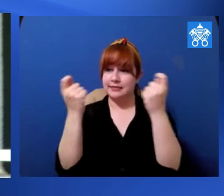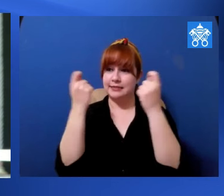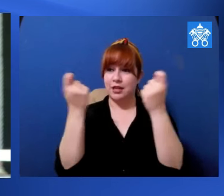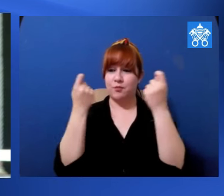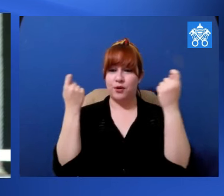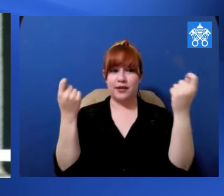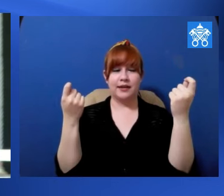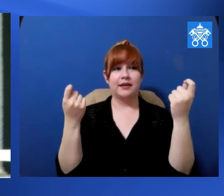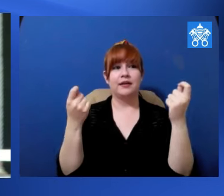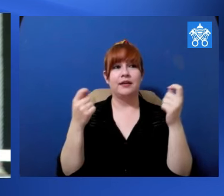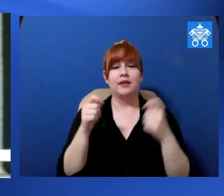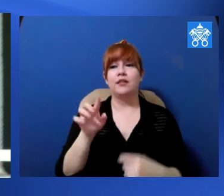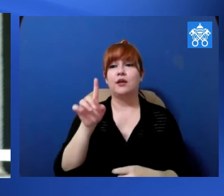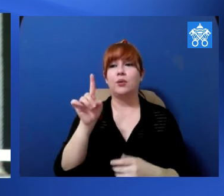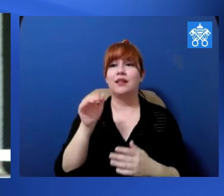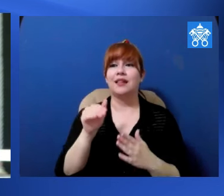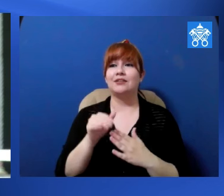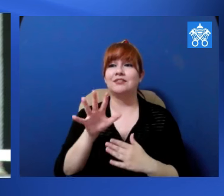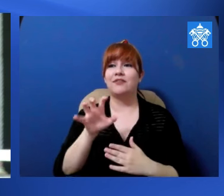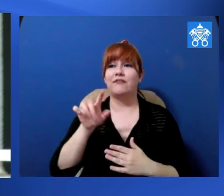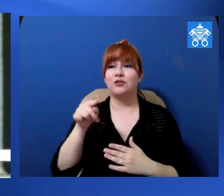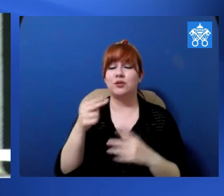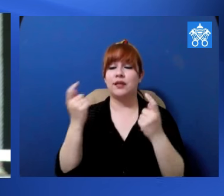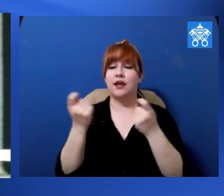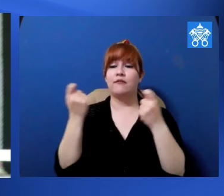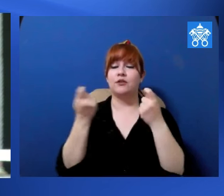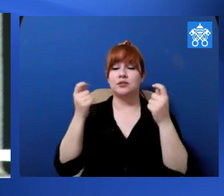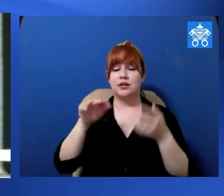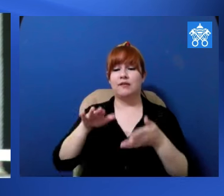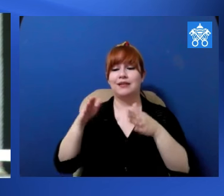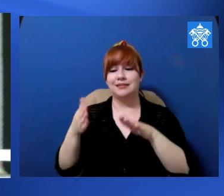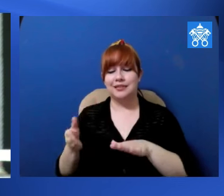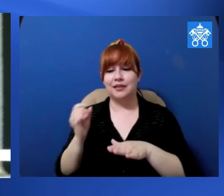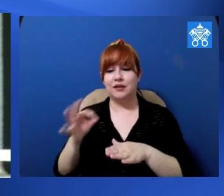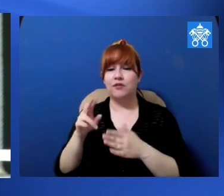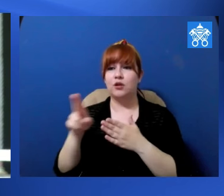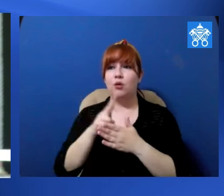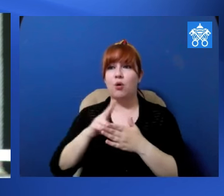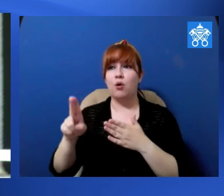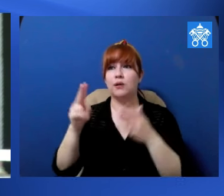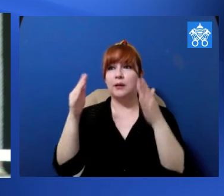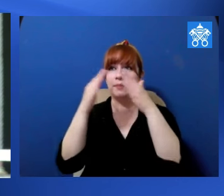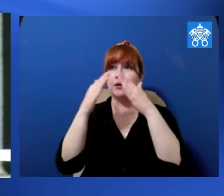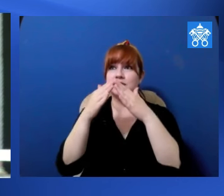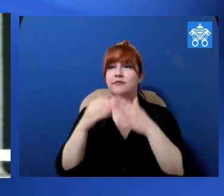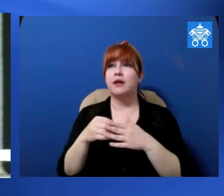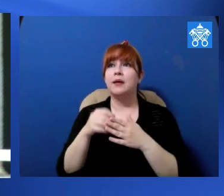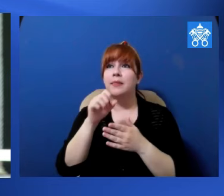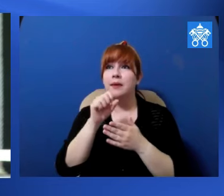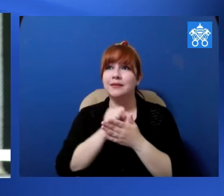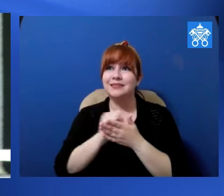Frentino, who are celebrating the 1500th anniversary of the death of the Holy